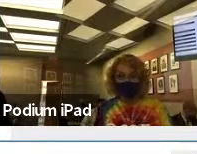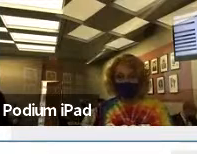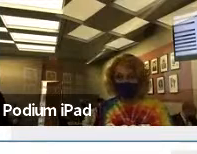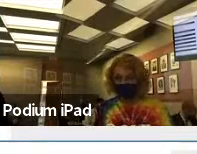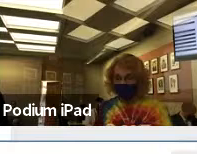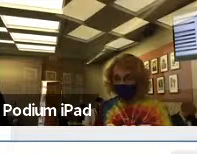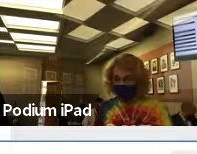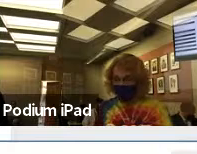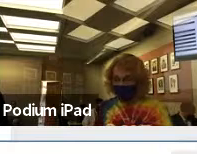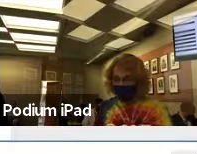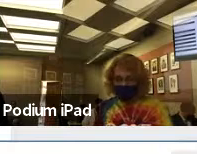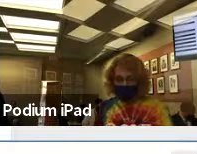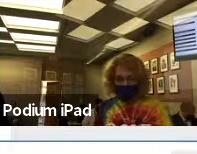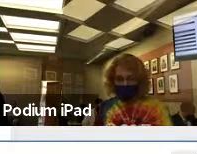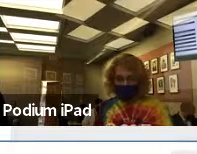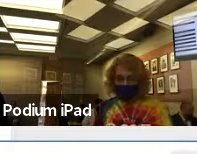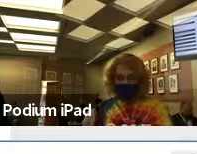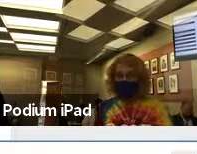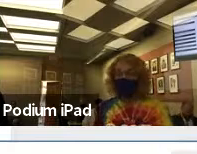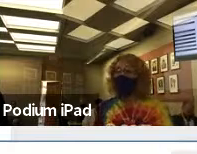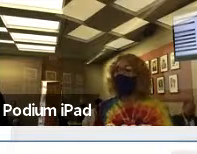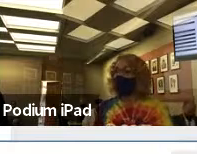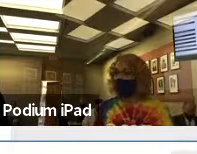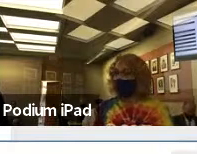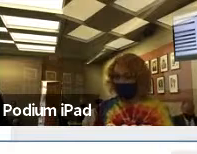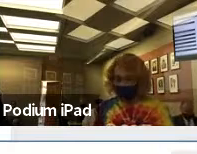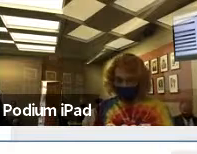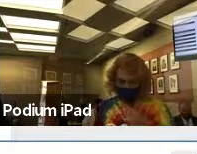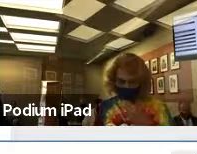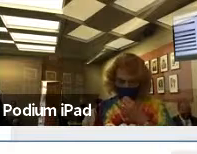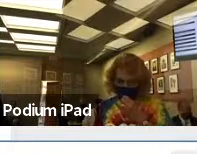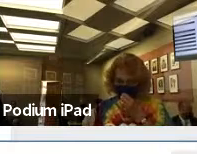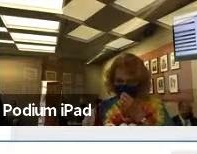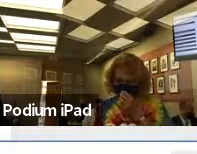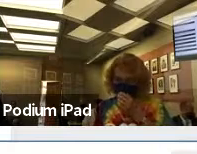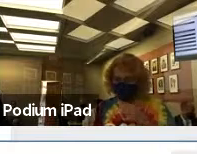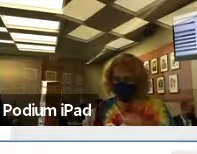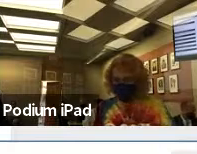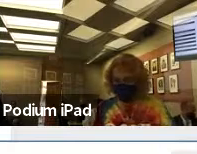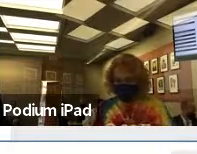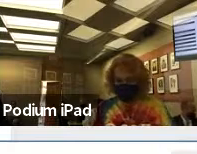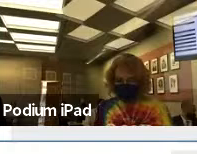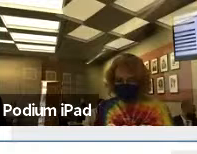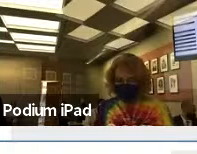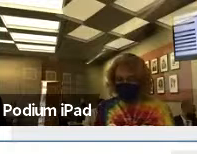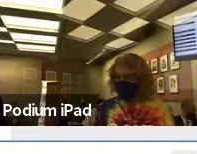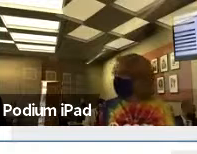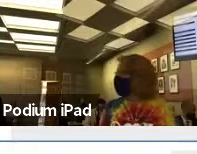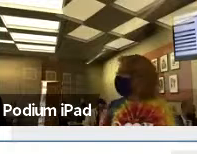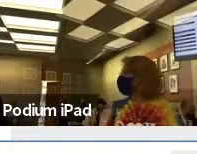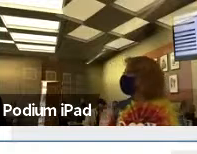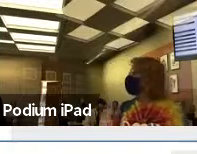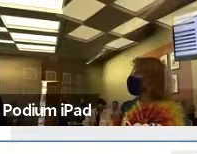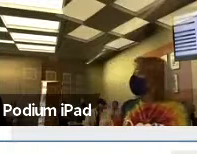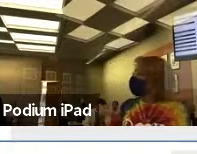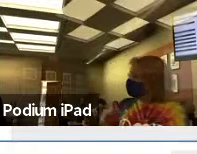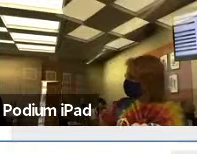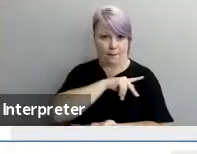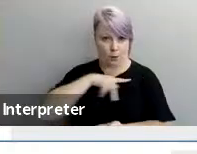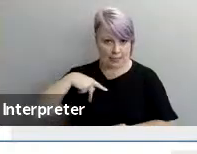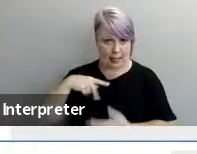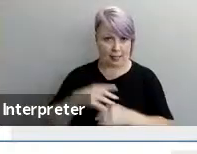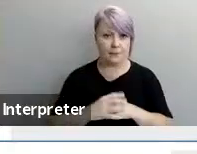Retired Educators Association, which is a unit of Missouri Retired Teachers Association and school personnel.